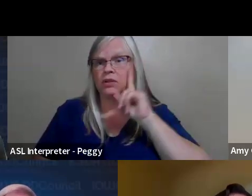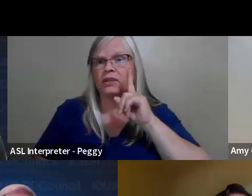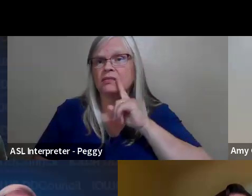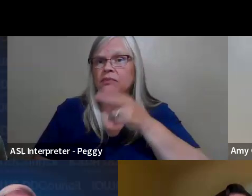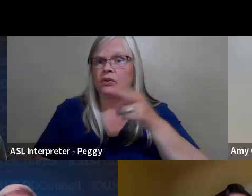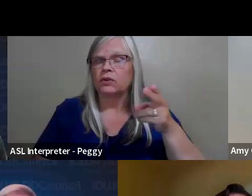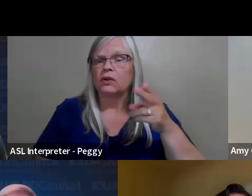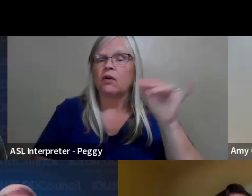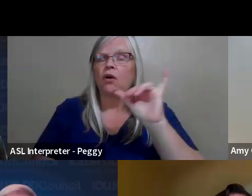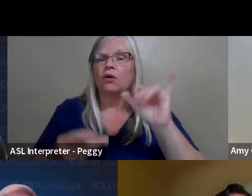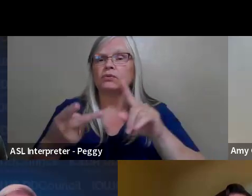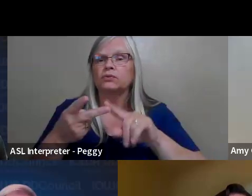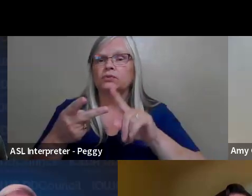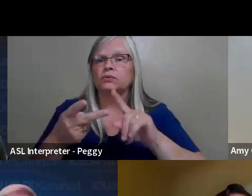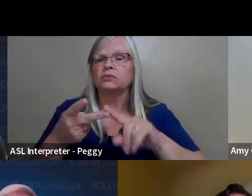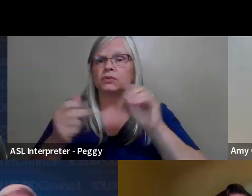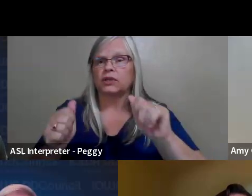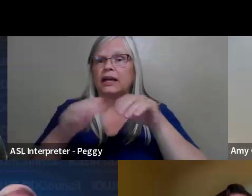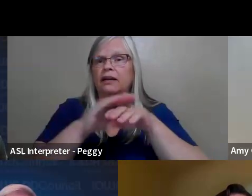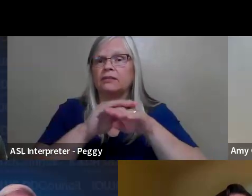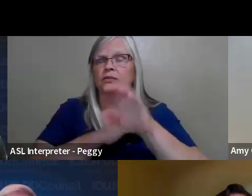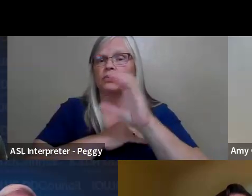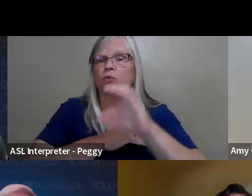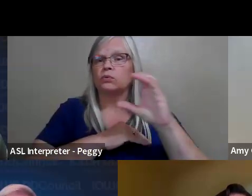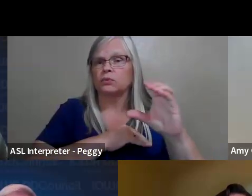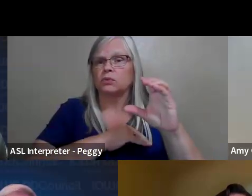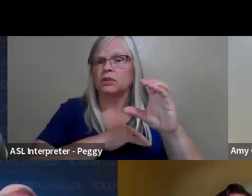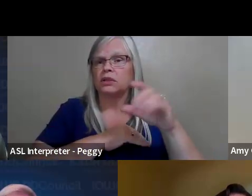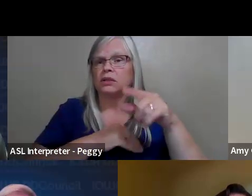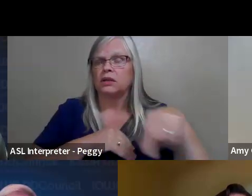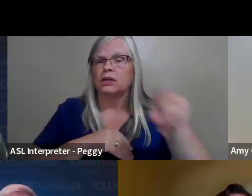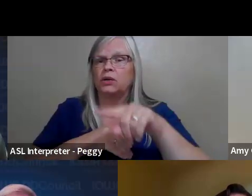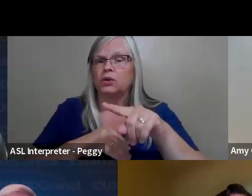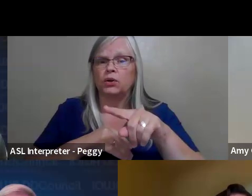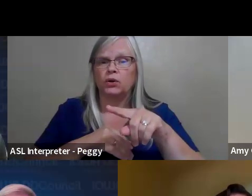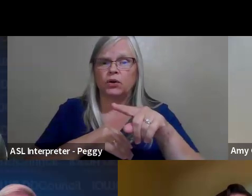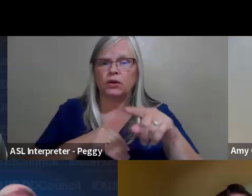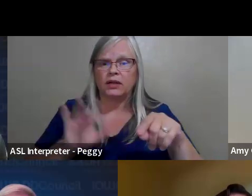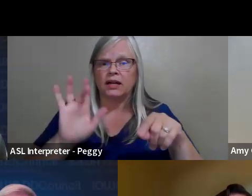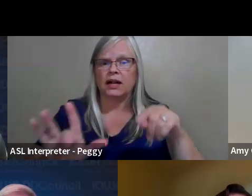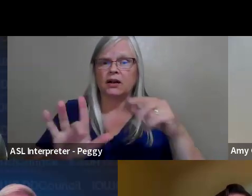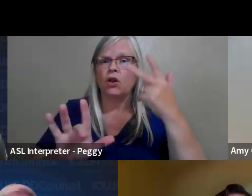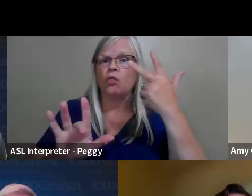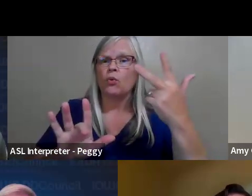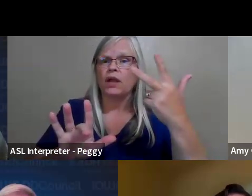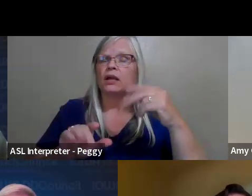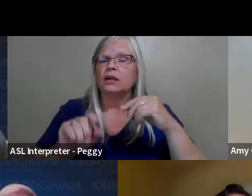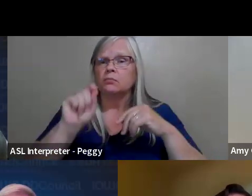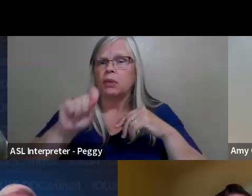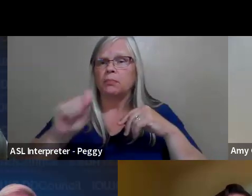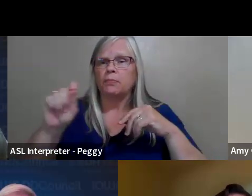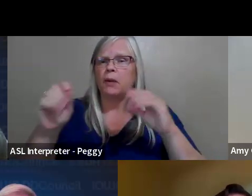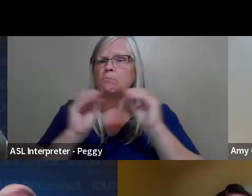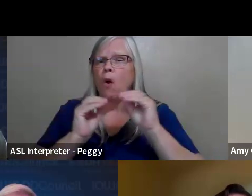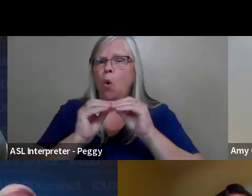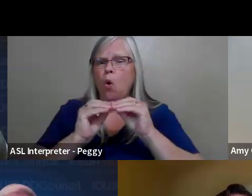We also you should be able to access closed captioning. If you hit the more button, the three little dots there in the corner, you